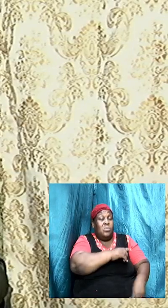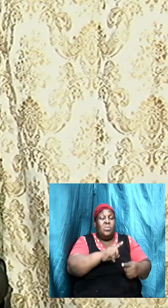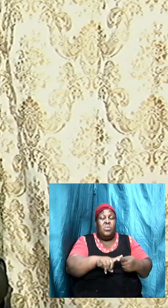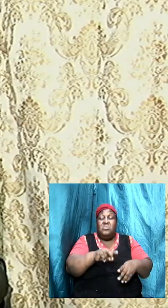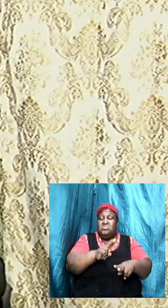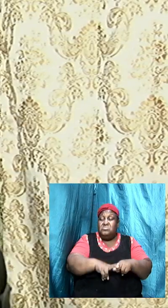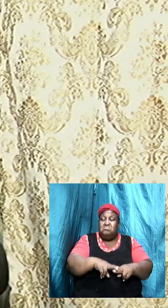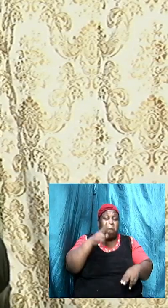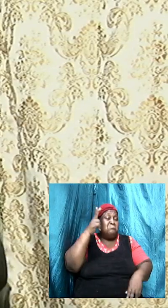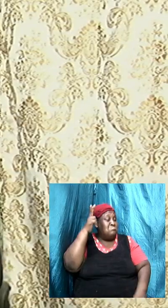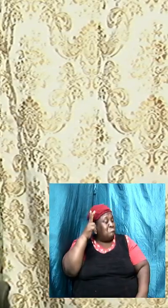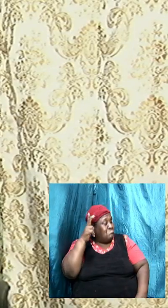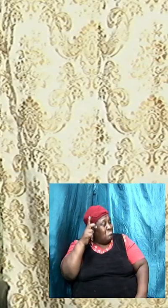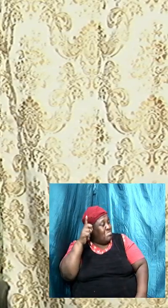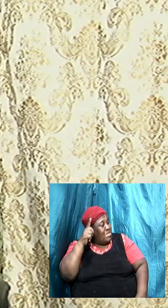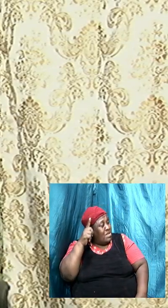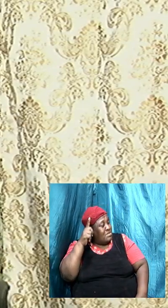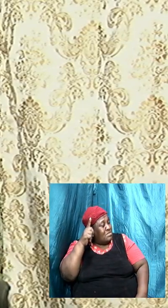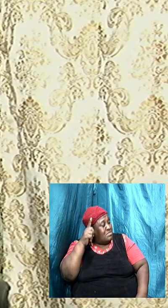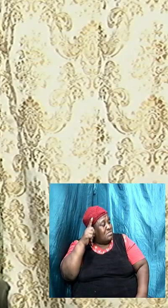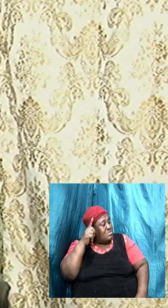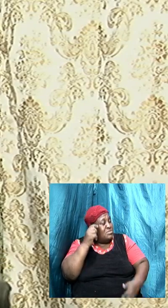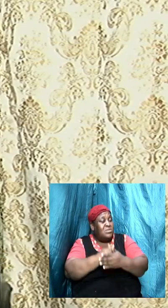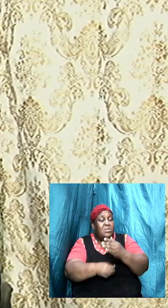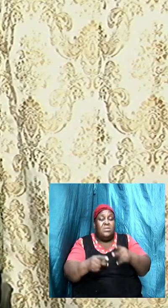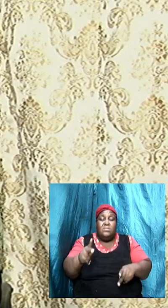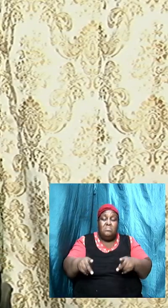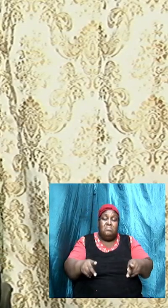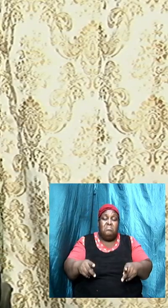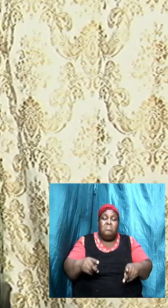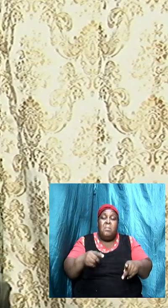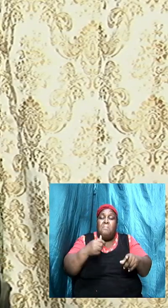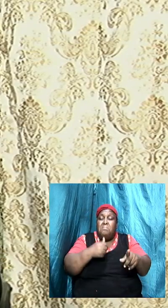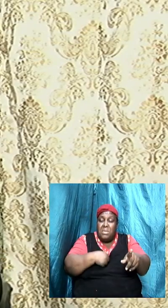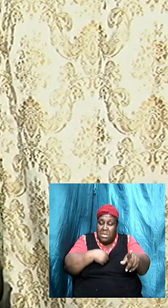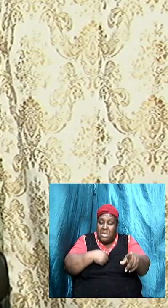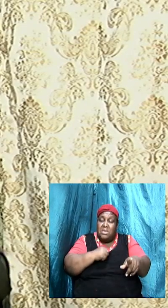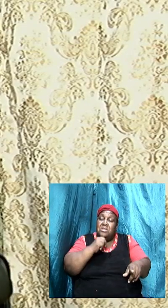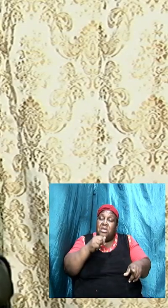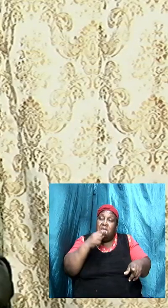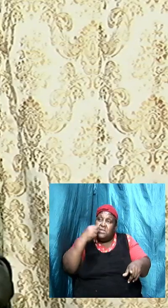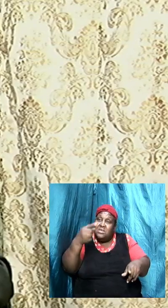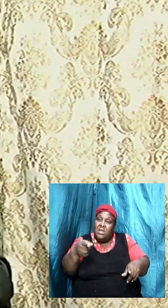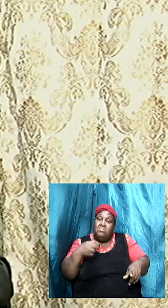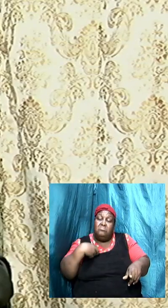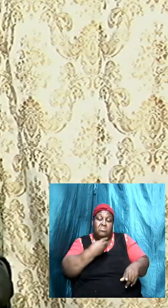folks, and I am not telling us who to listen to,